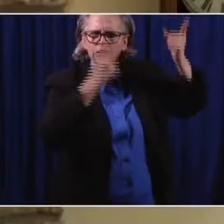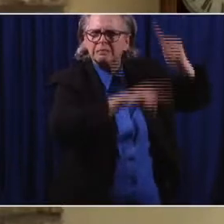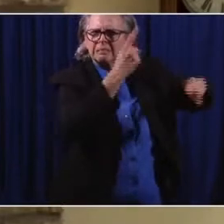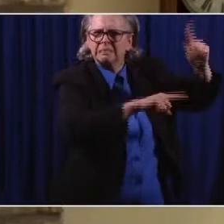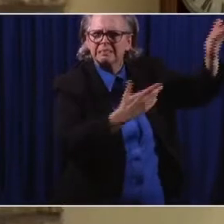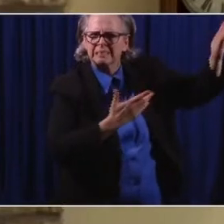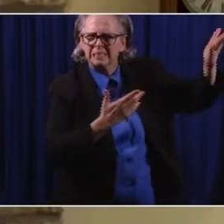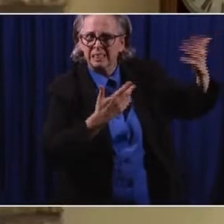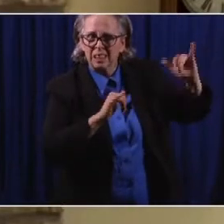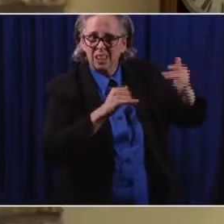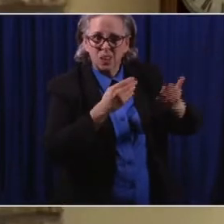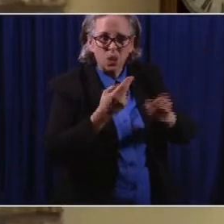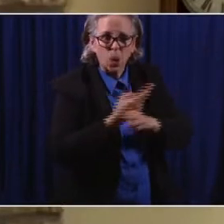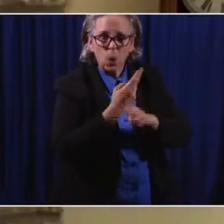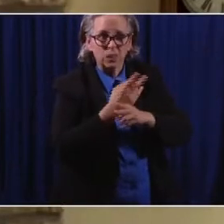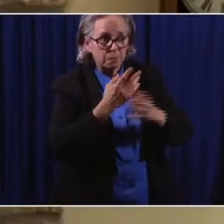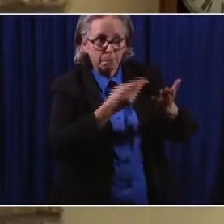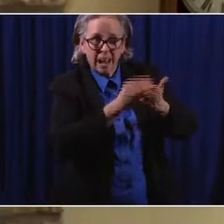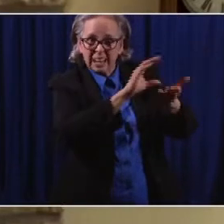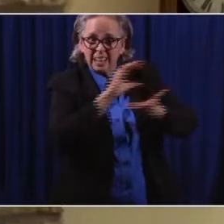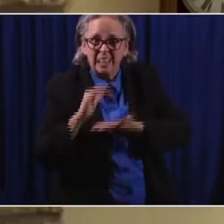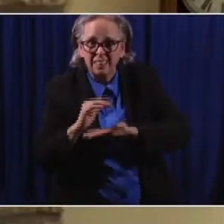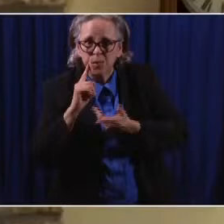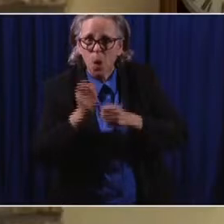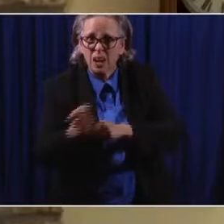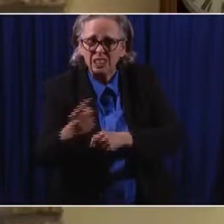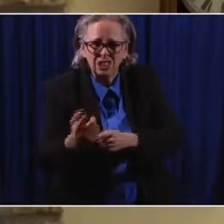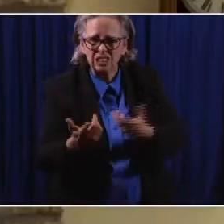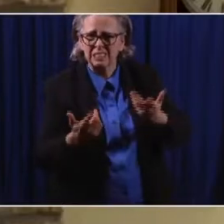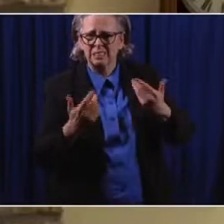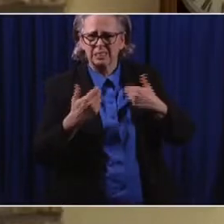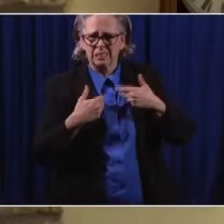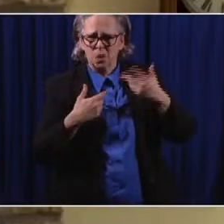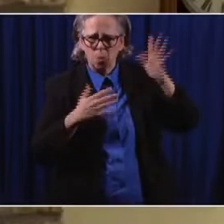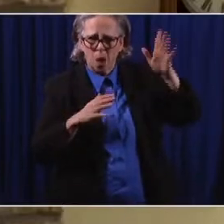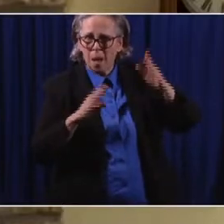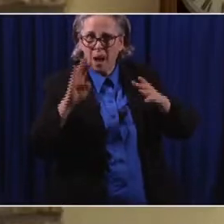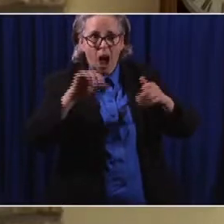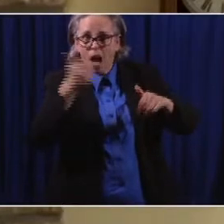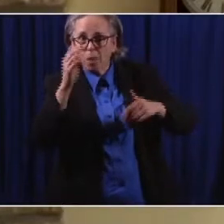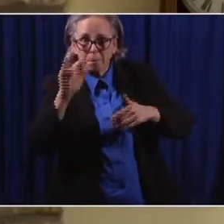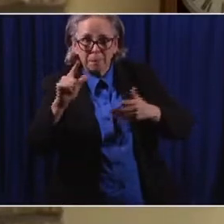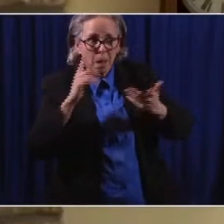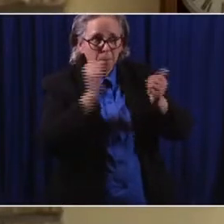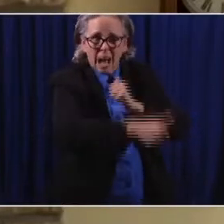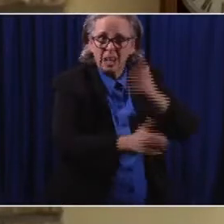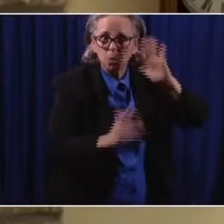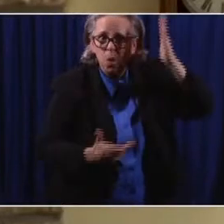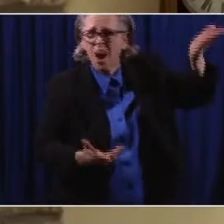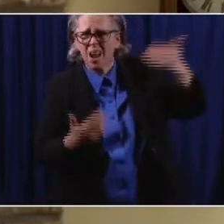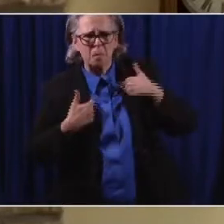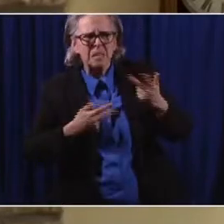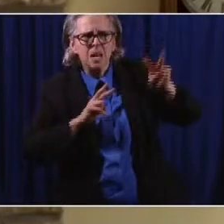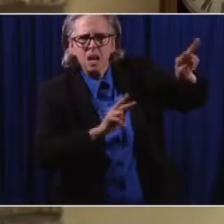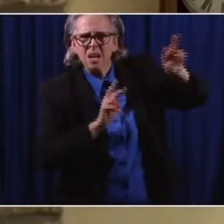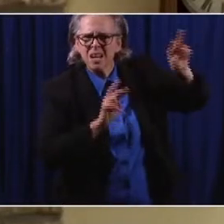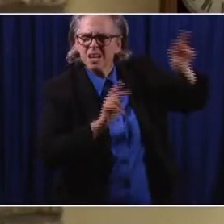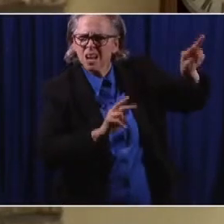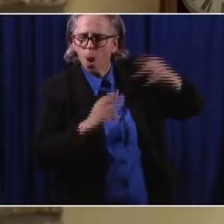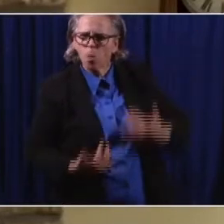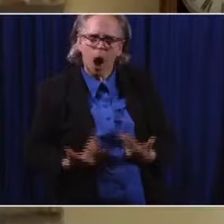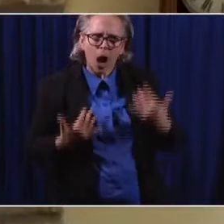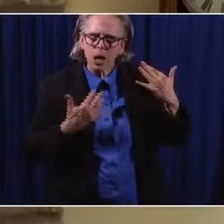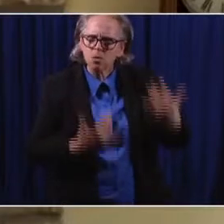Congress going to pass a separate bill where they provide additional funds to do different things? And so we're we're waiting, but we can't